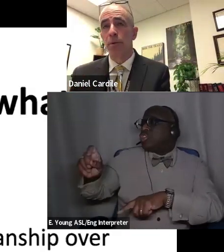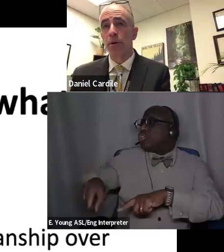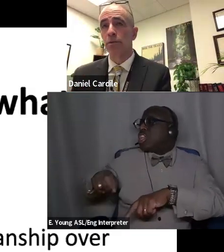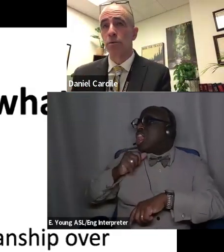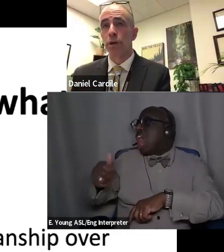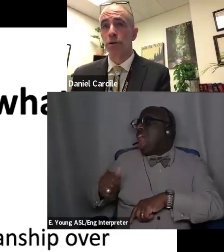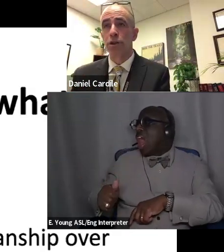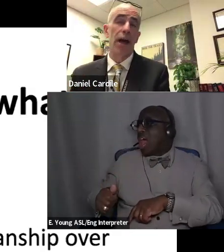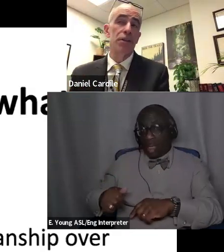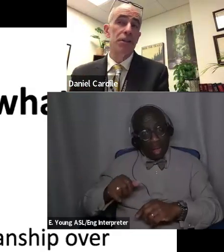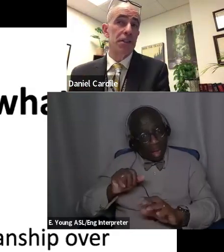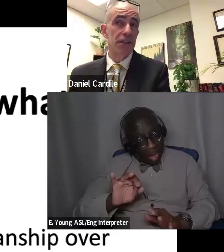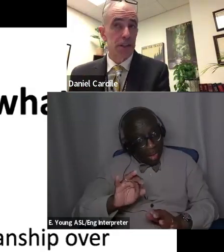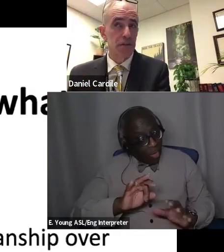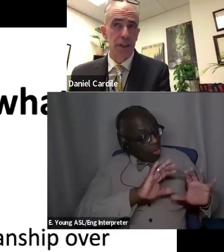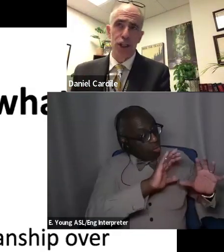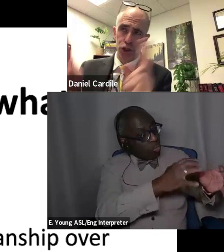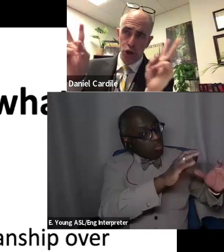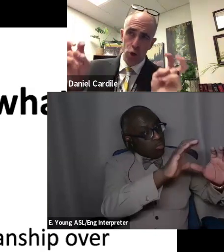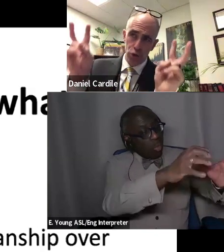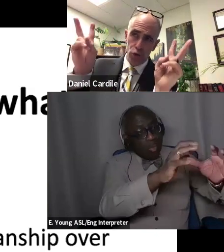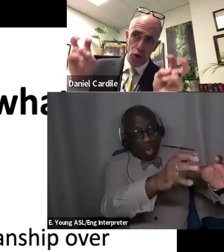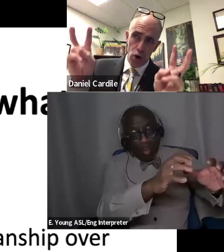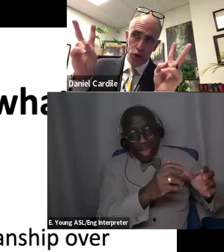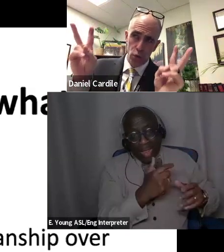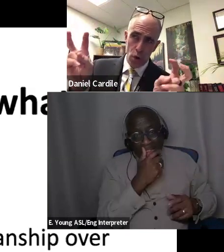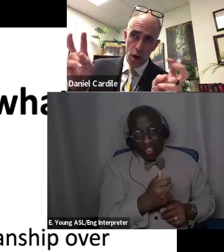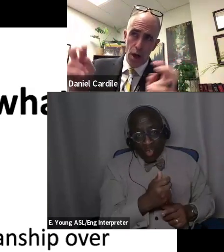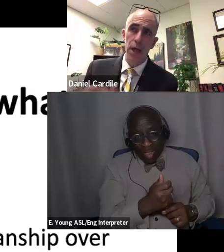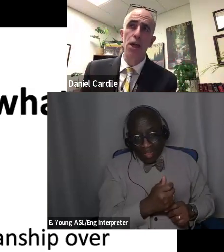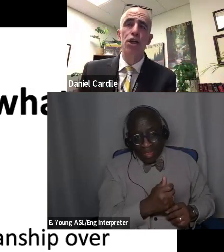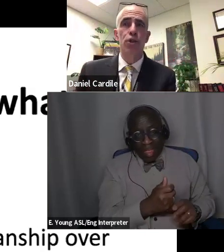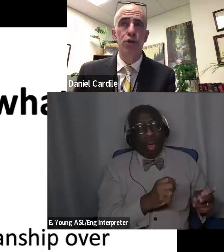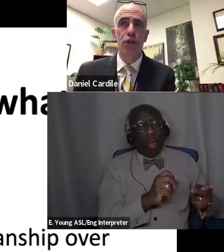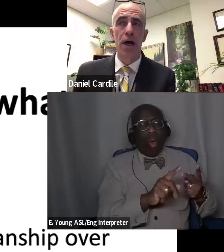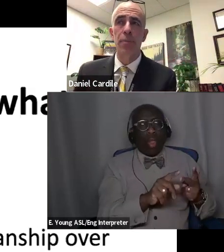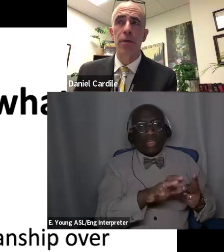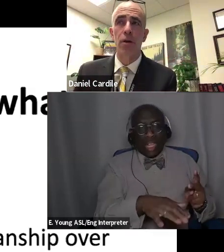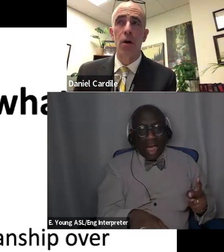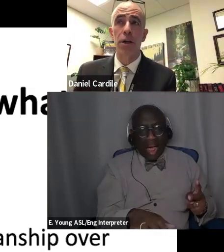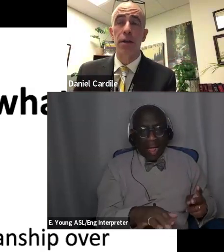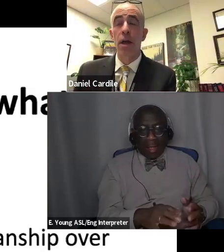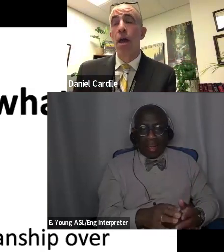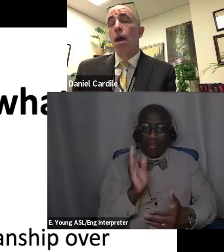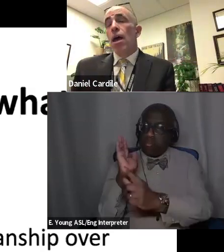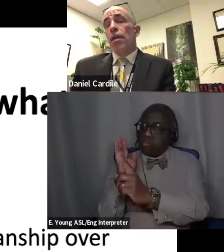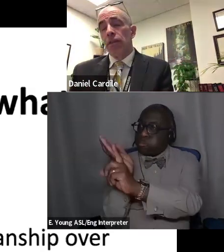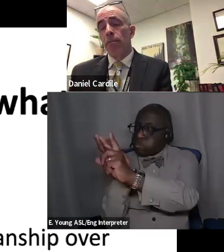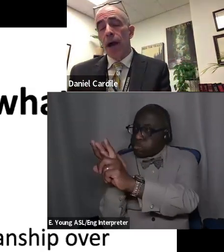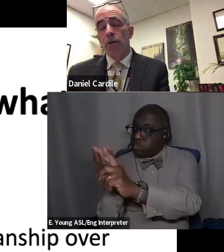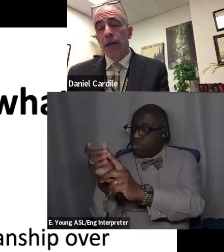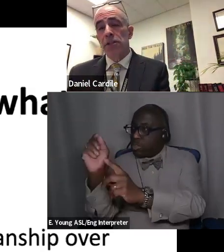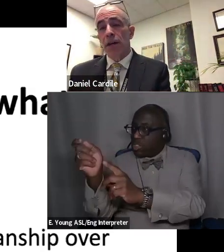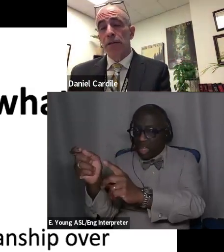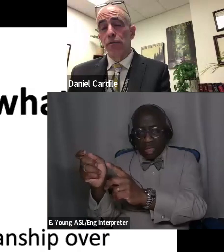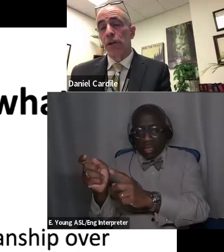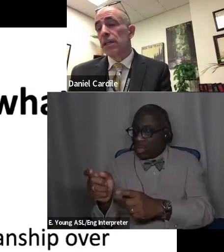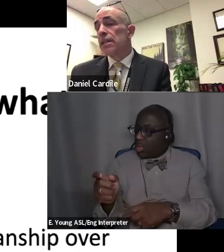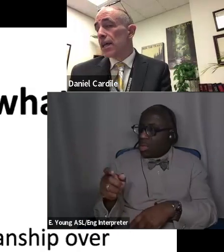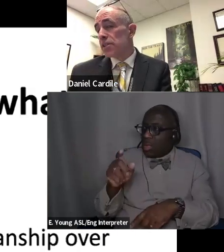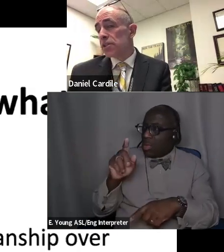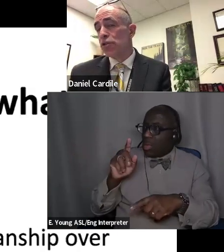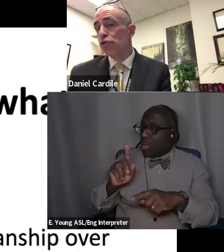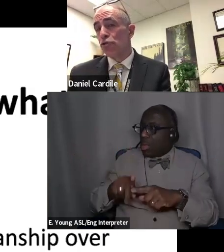an interested person or your child successfully shows cause why you should not be the guardian, then the matter gets set